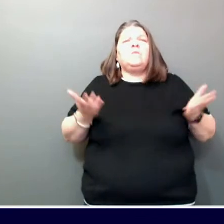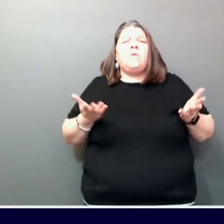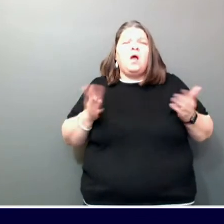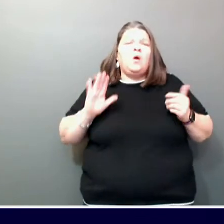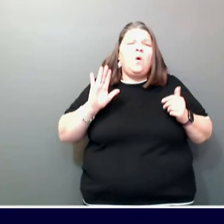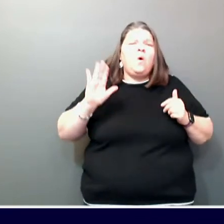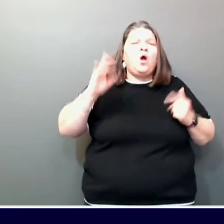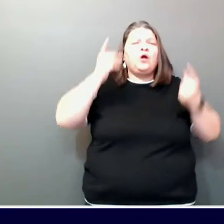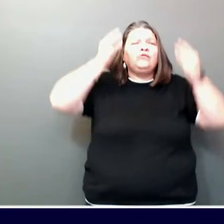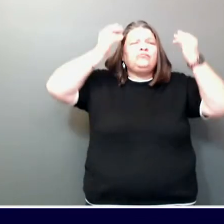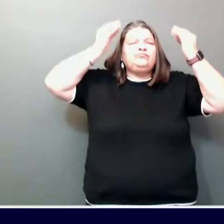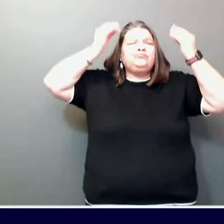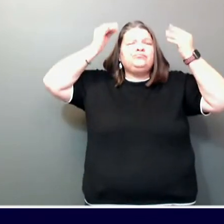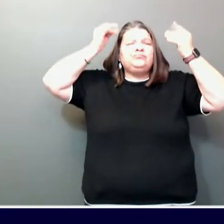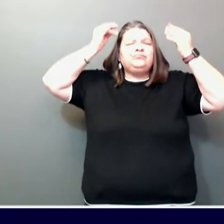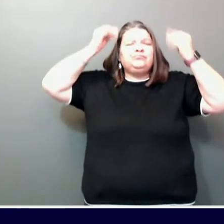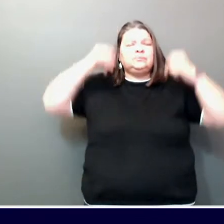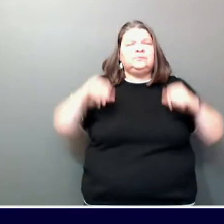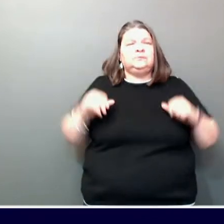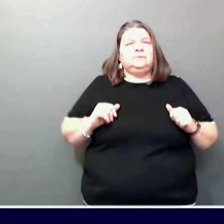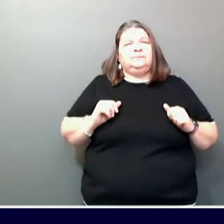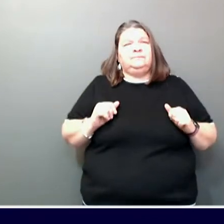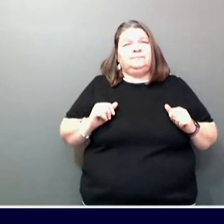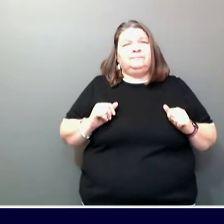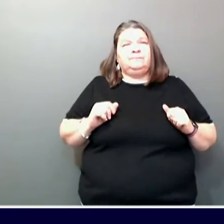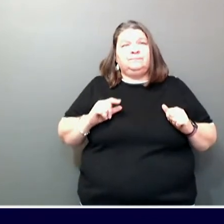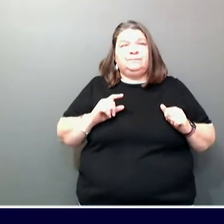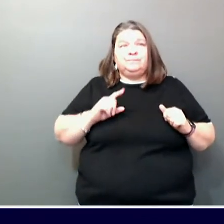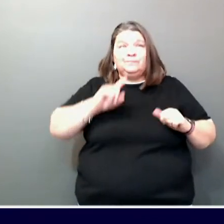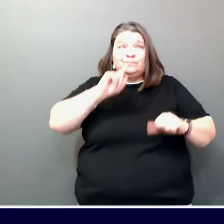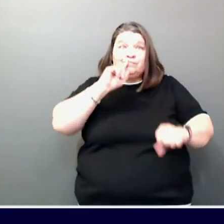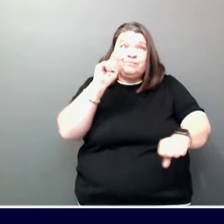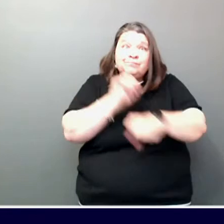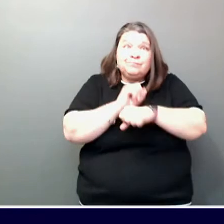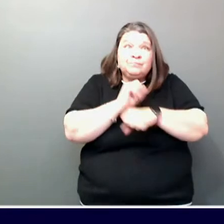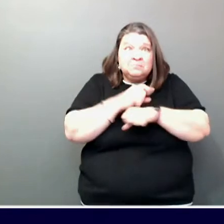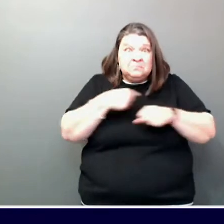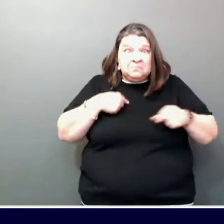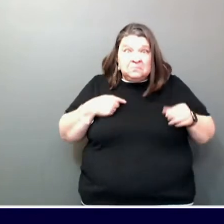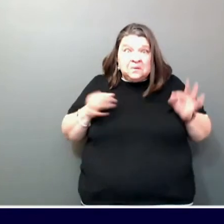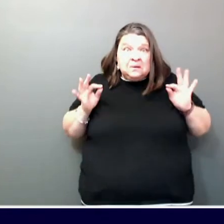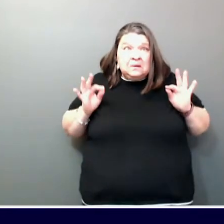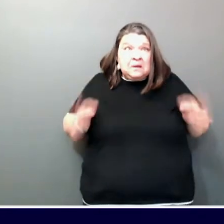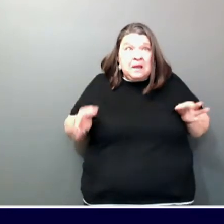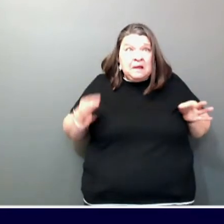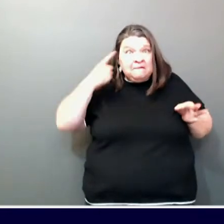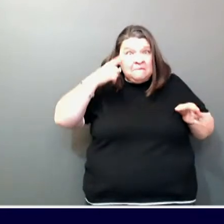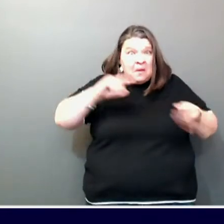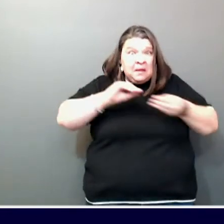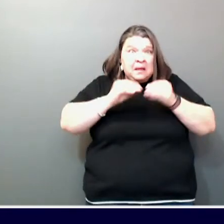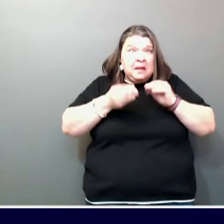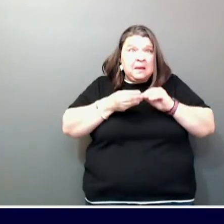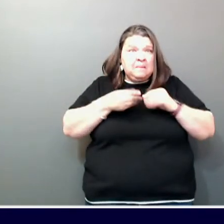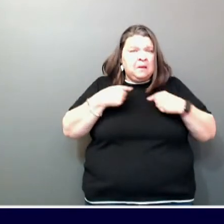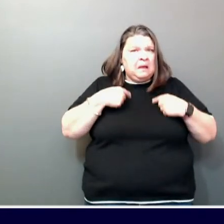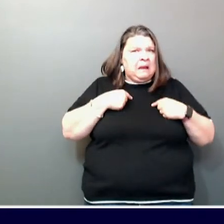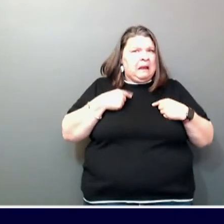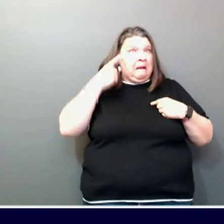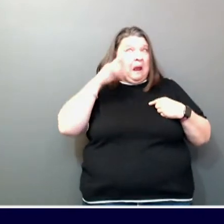I can't speculate one way or the other, Megan. We really want to see what the data are and what kind of stability we've seen in those trends.